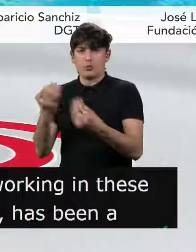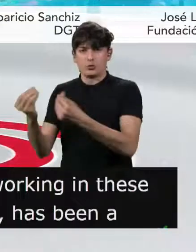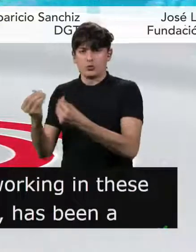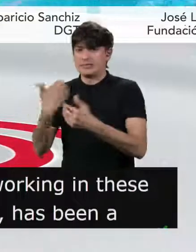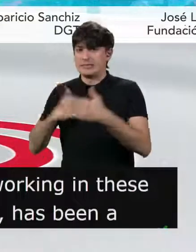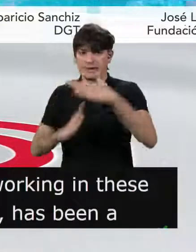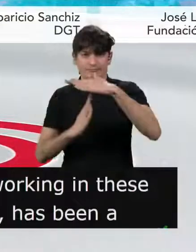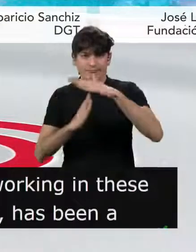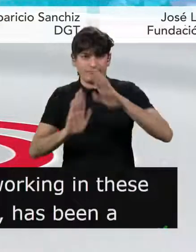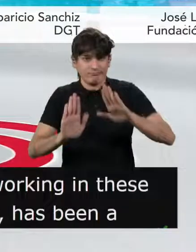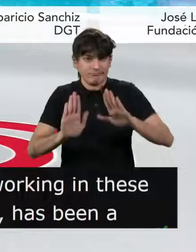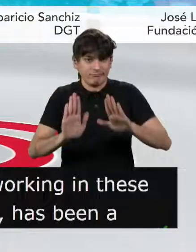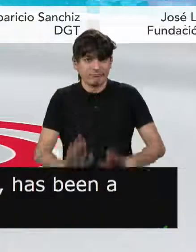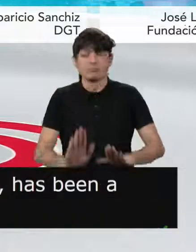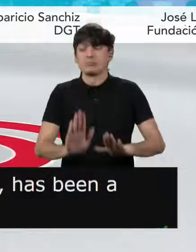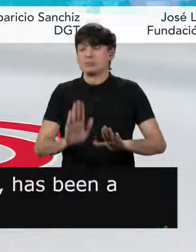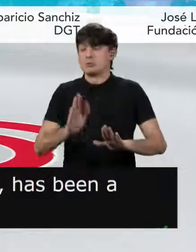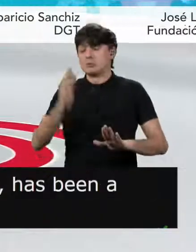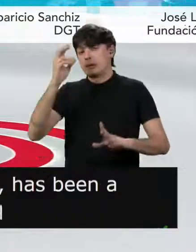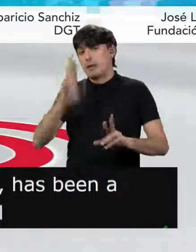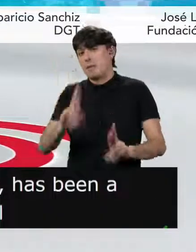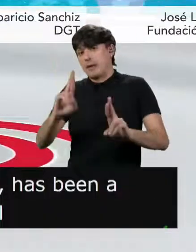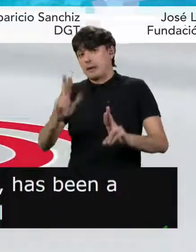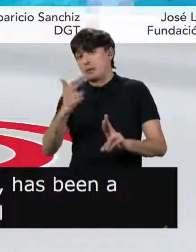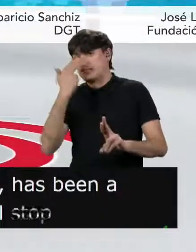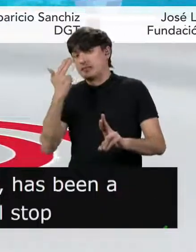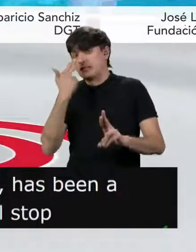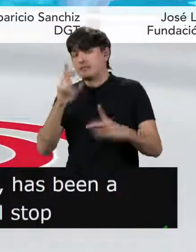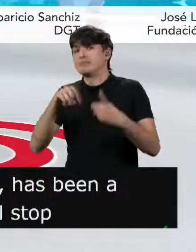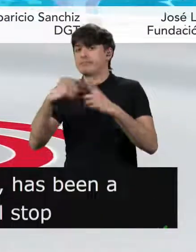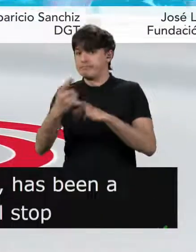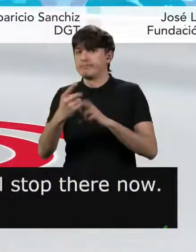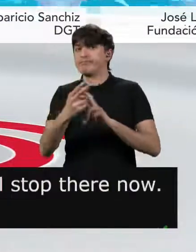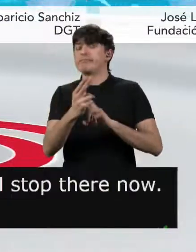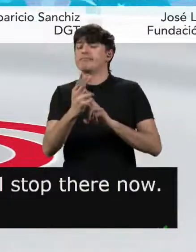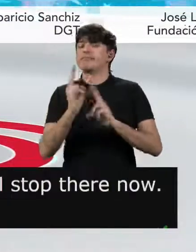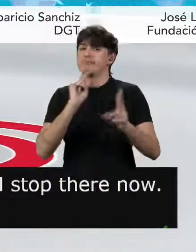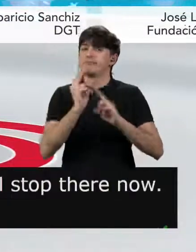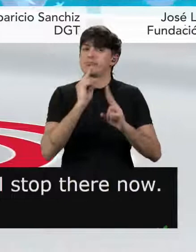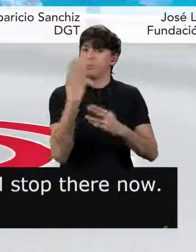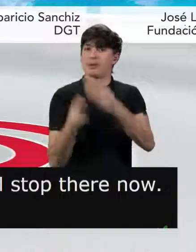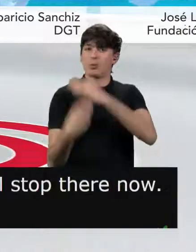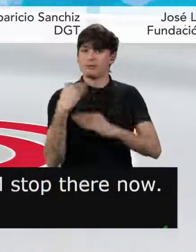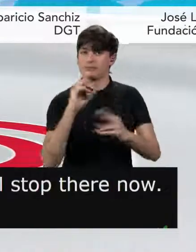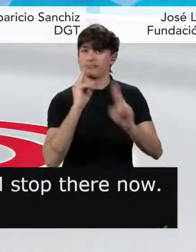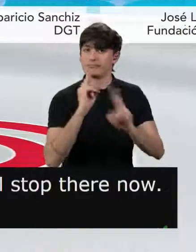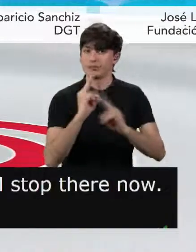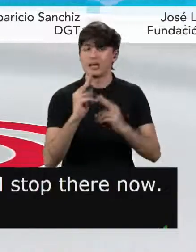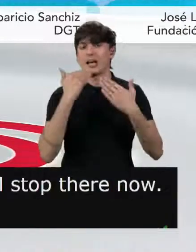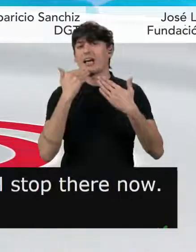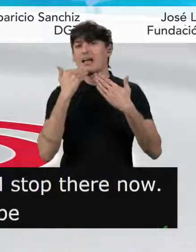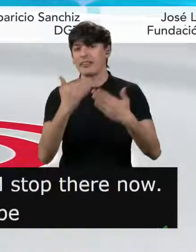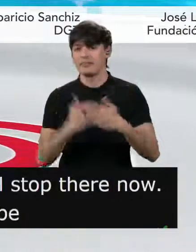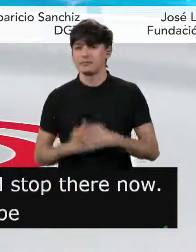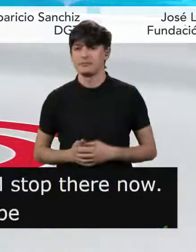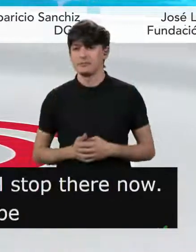very appreciative. I'll stop there now. I hope this was interesting for you, and then I'll be happy to answer any questions. Thanks very